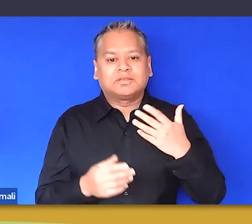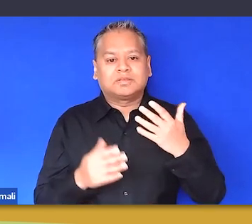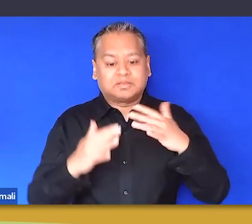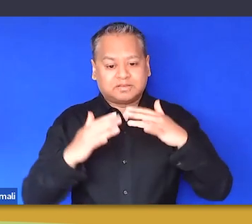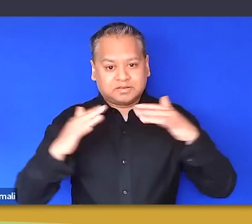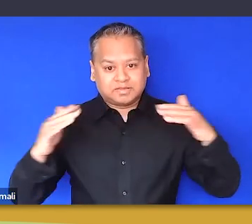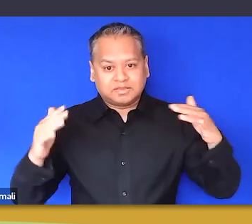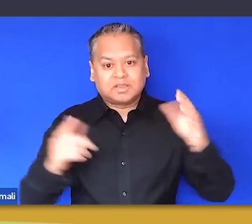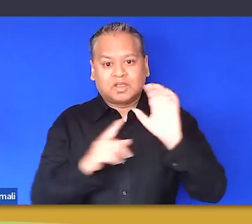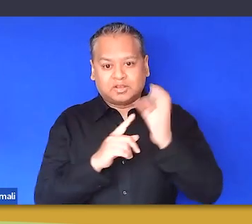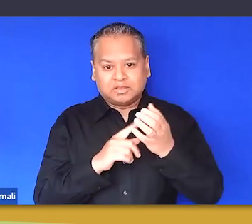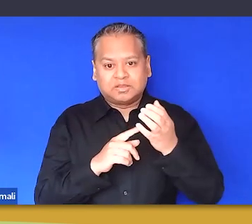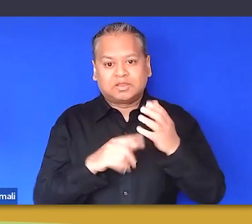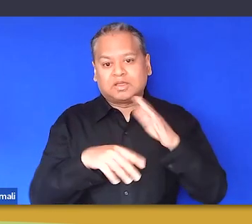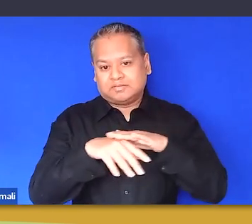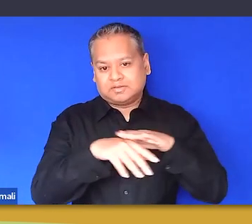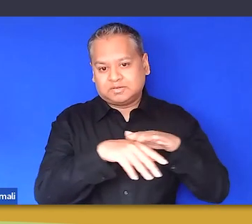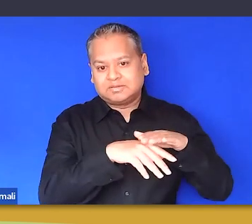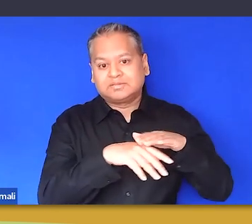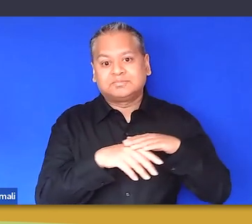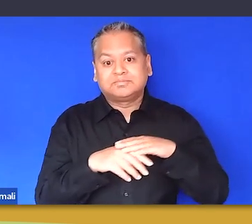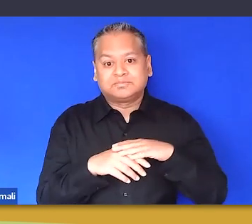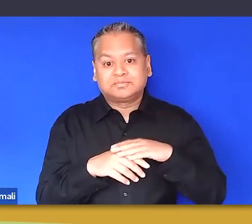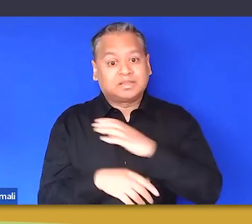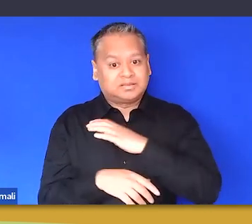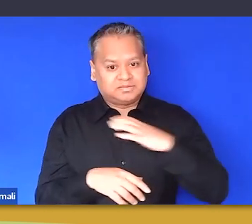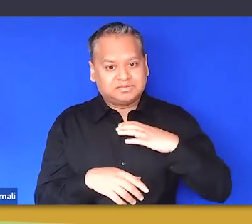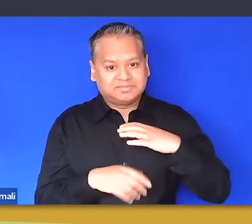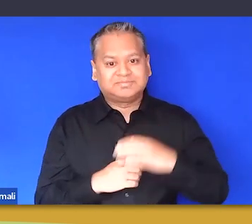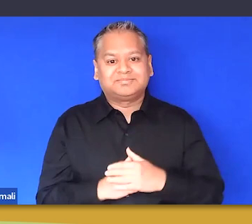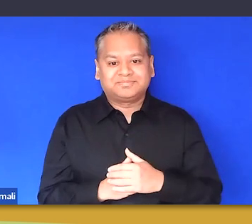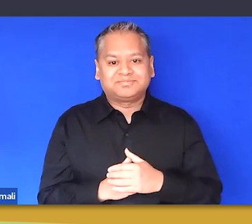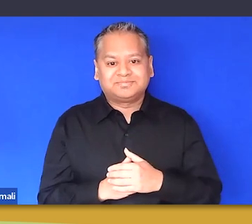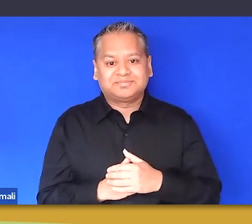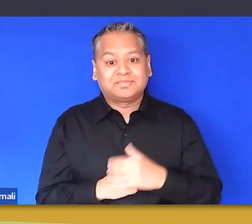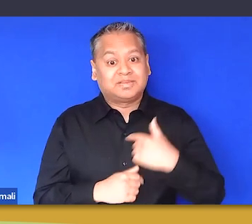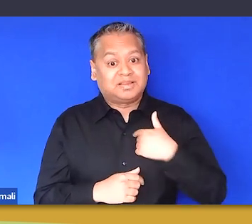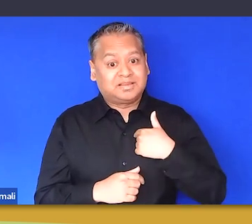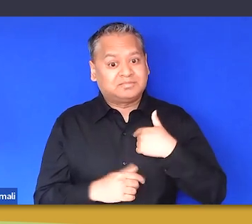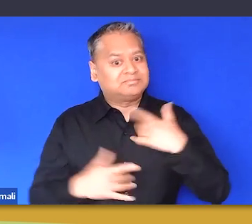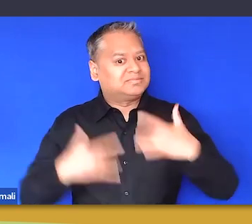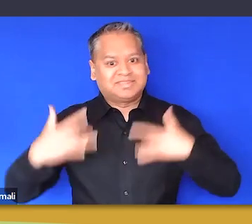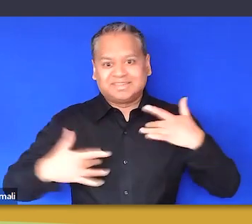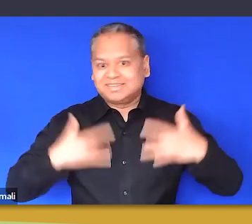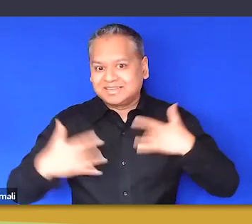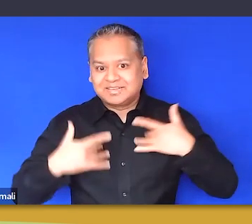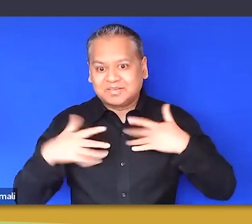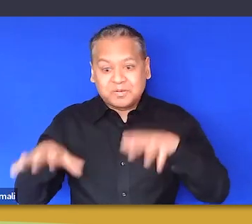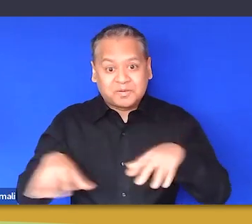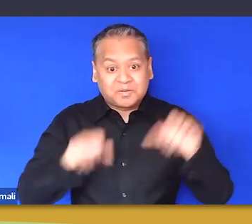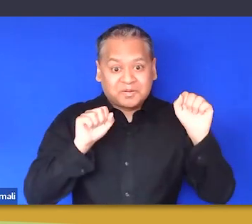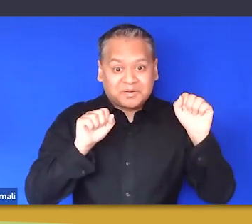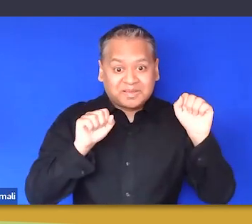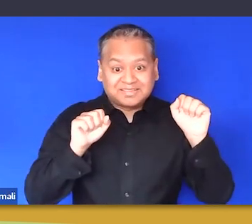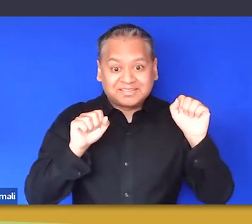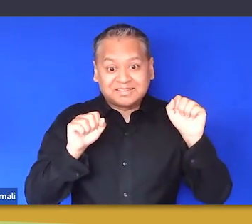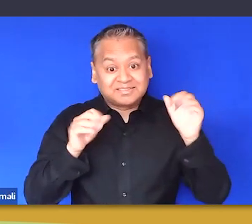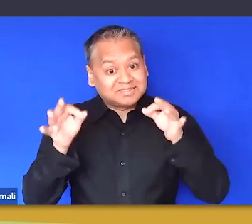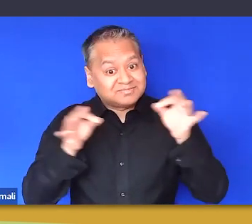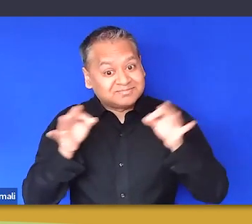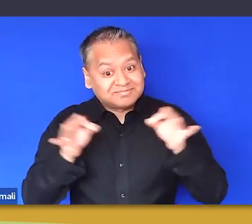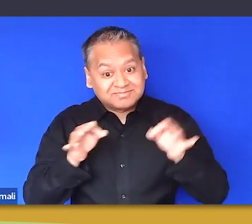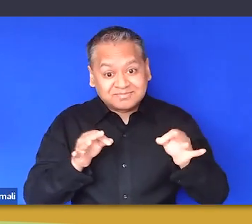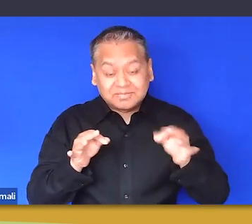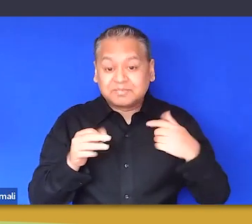anti-racism. I'm excited to be your MC for today's award ceremony, and I'm joining you today from the traditional and